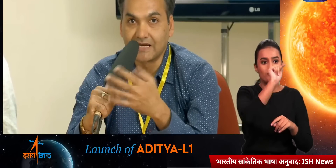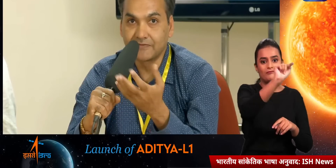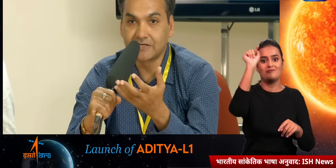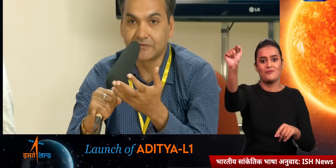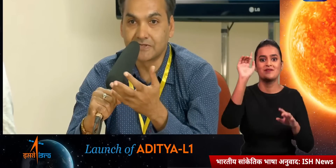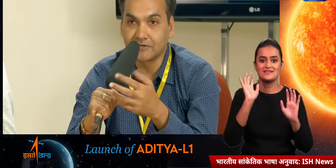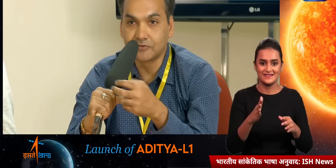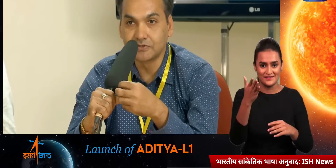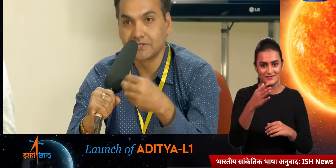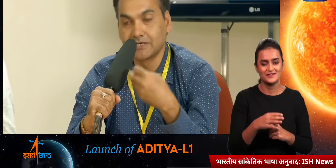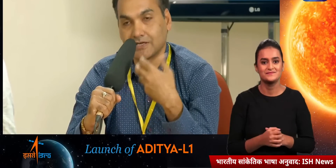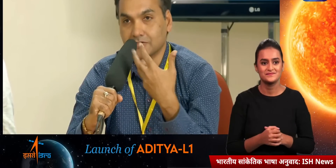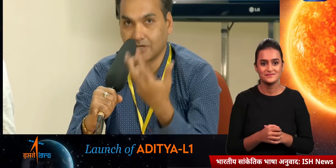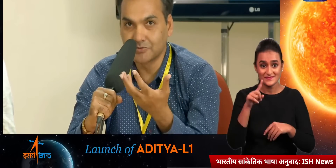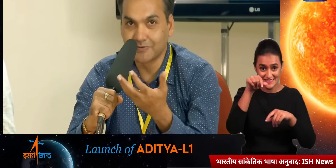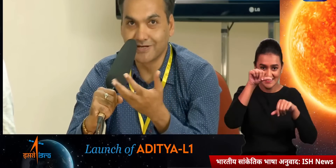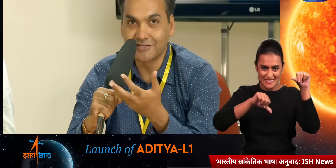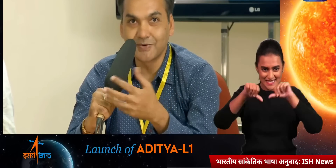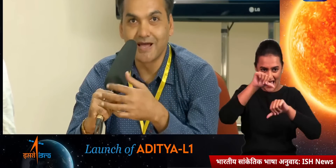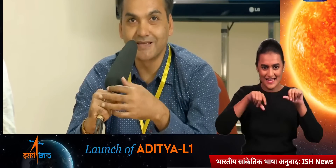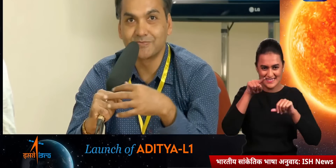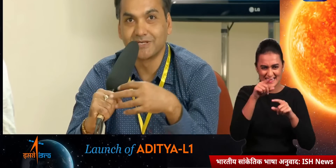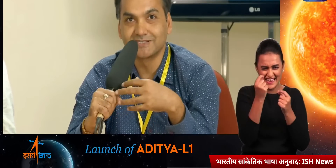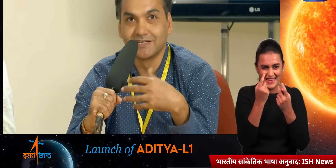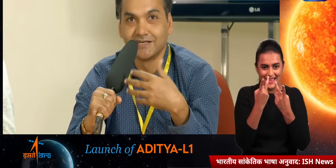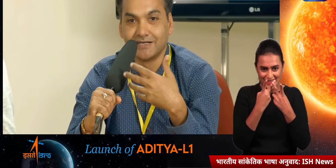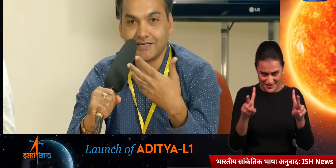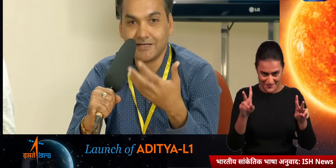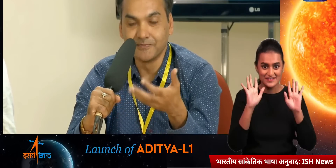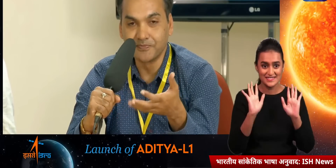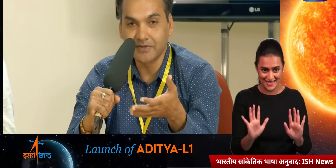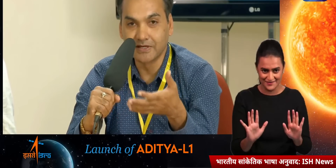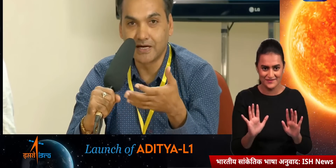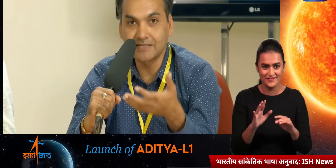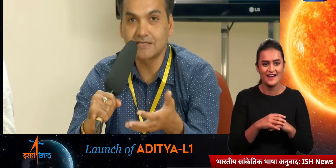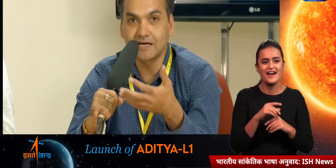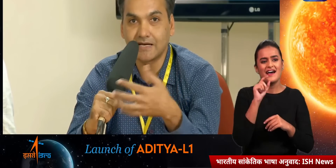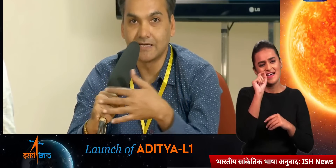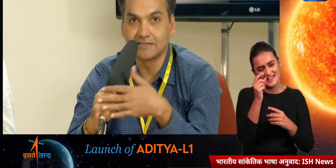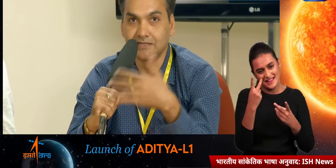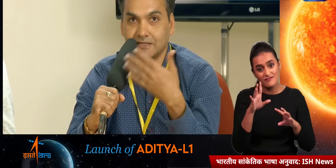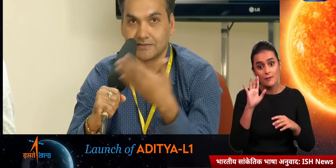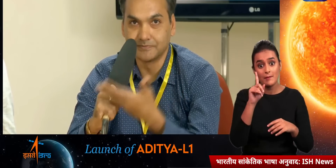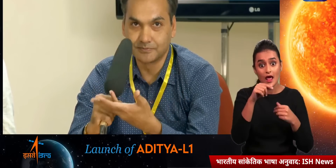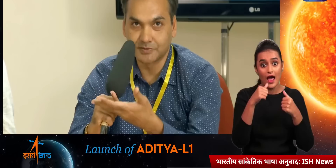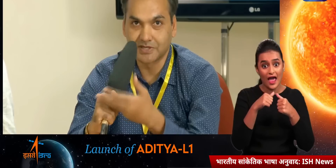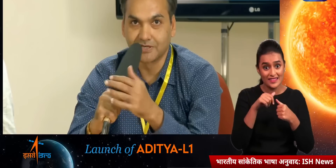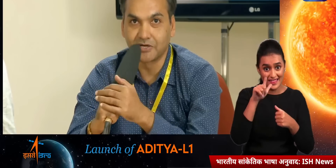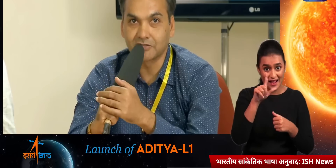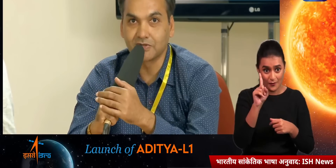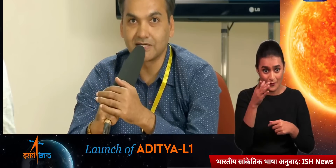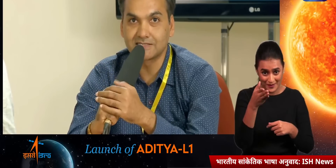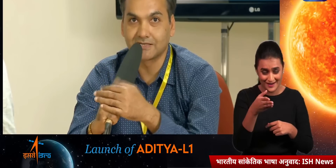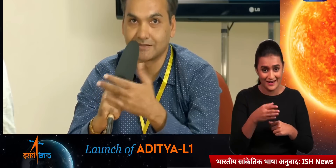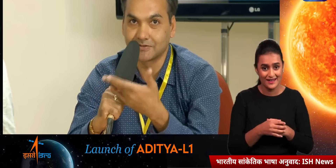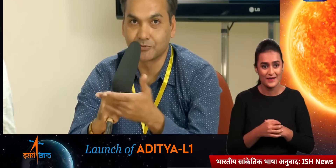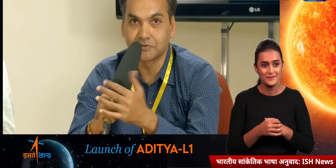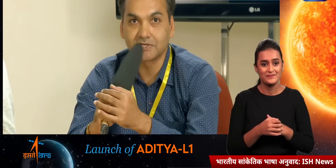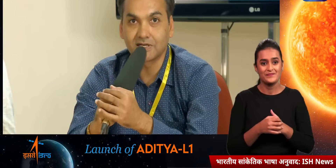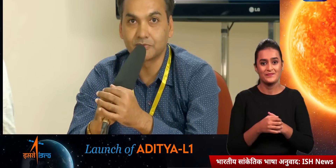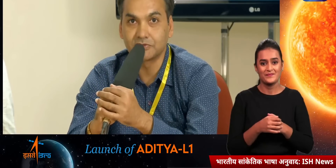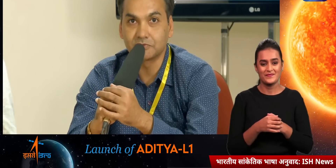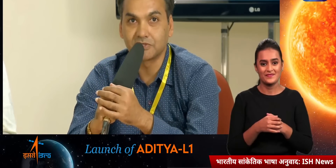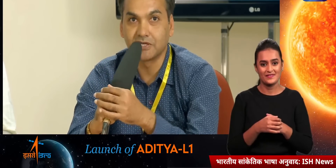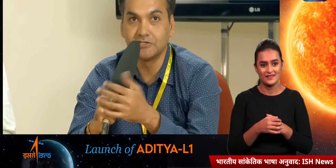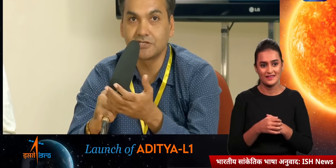the scientific difference, of course, they also observe in ultraviolet, but Aditya, as Professor Anil Bharadwaj and also